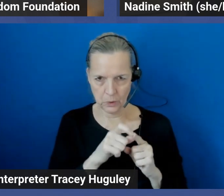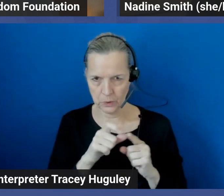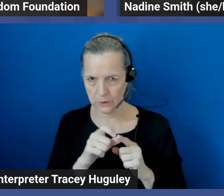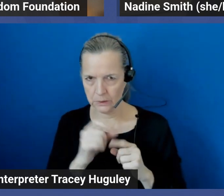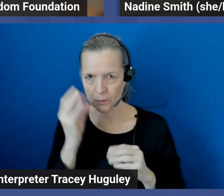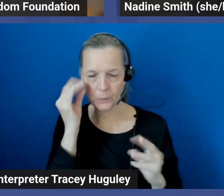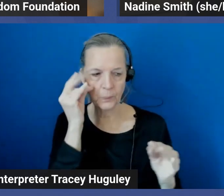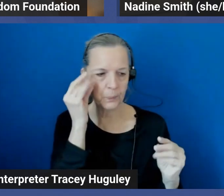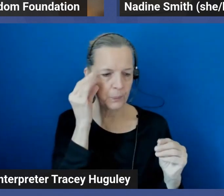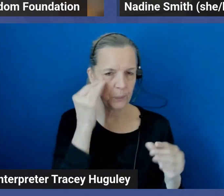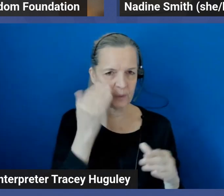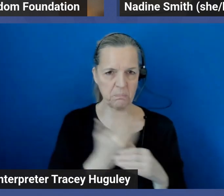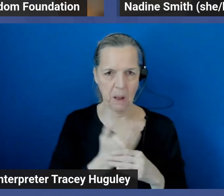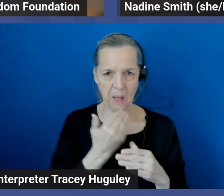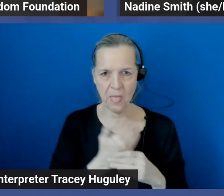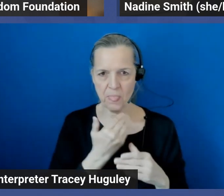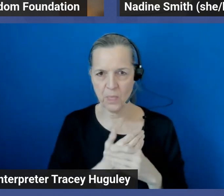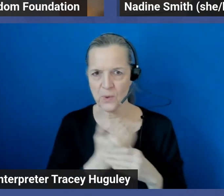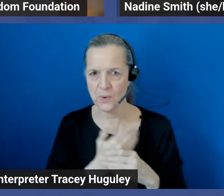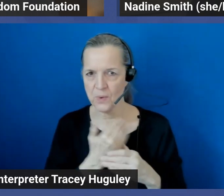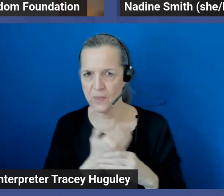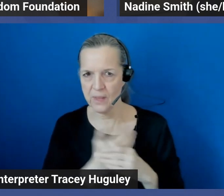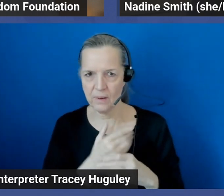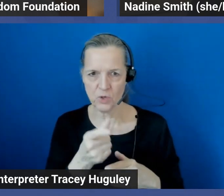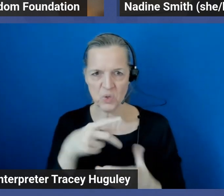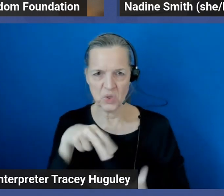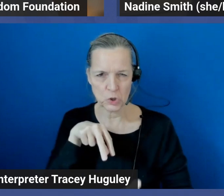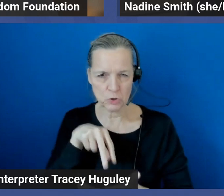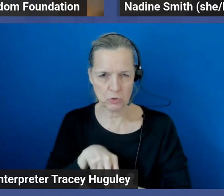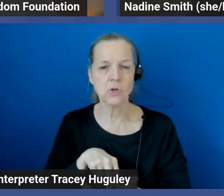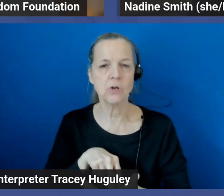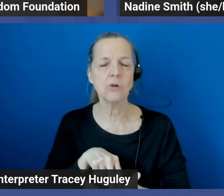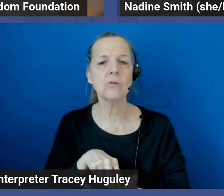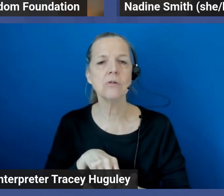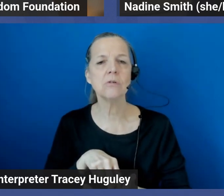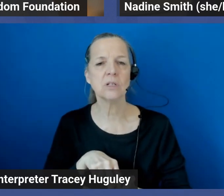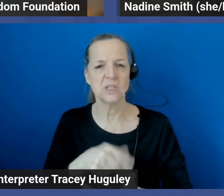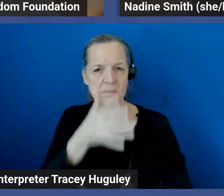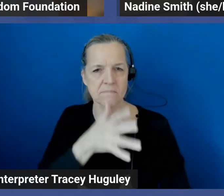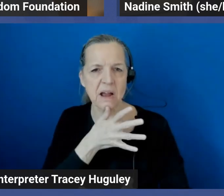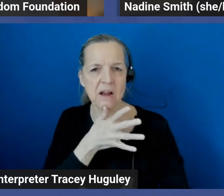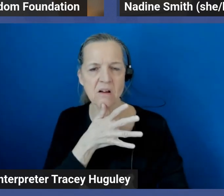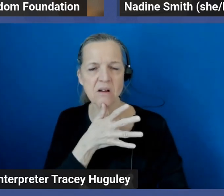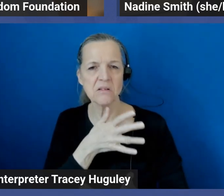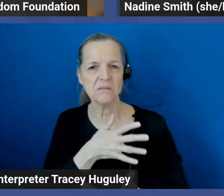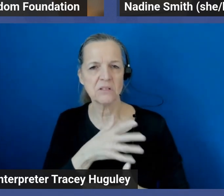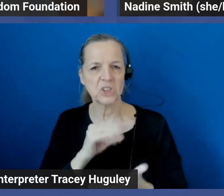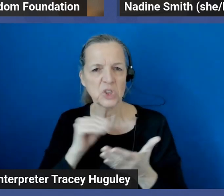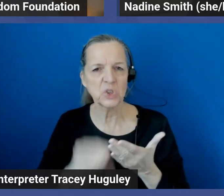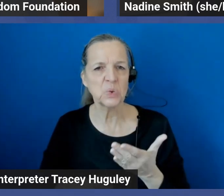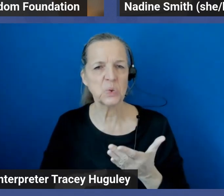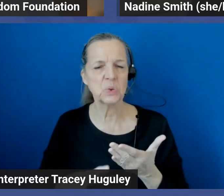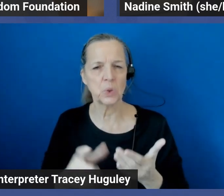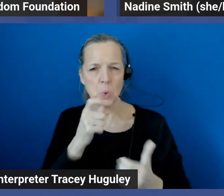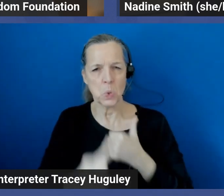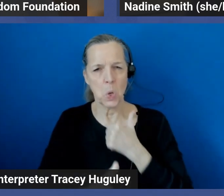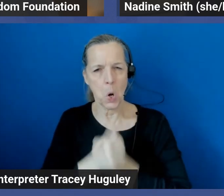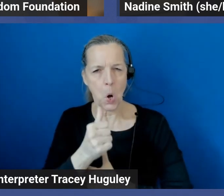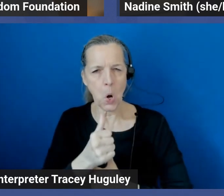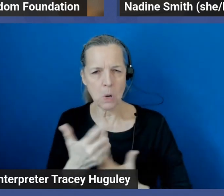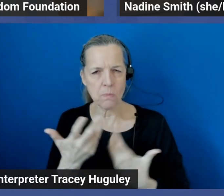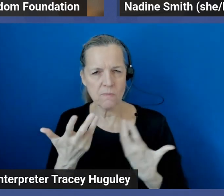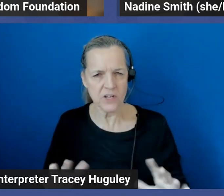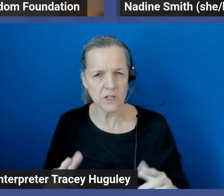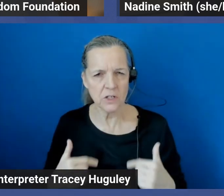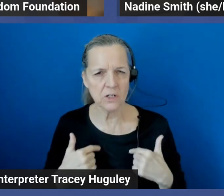is haunted by the fact that you stood there as a parent, as a student, as somebody harmed directly by what they are